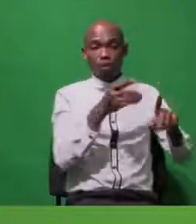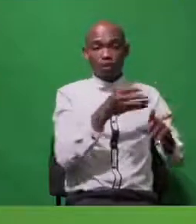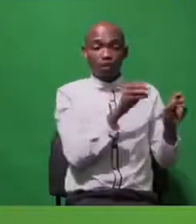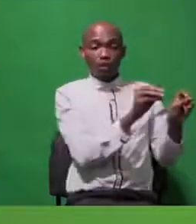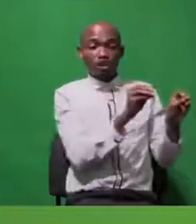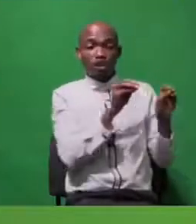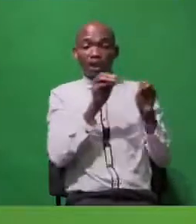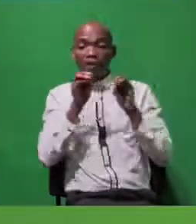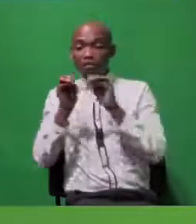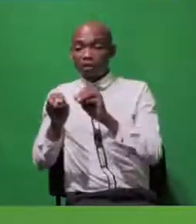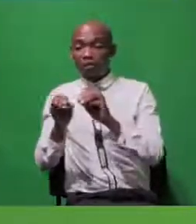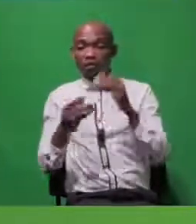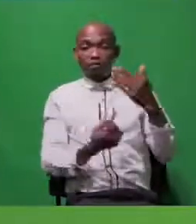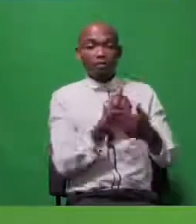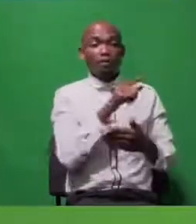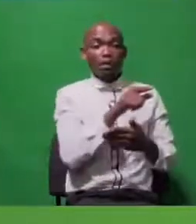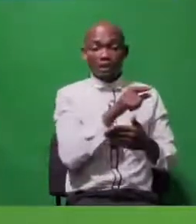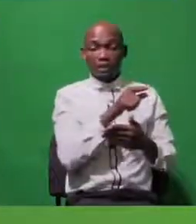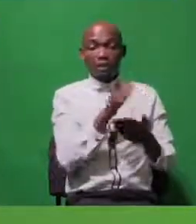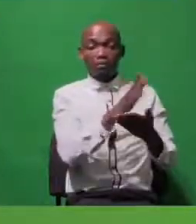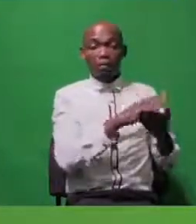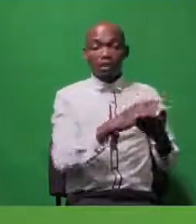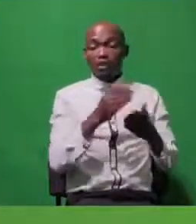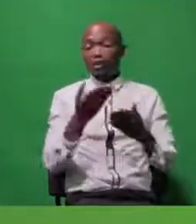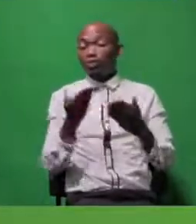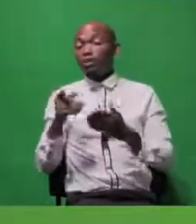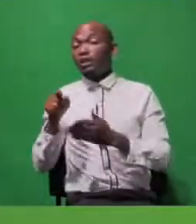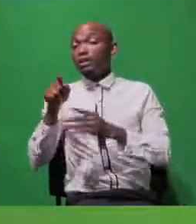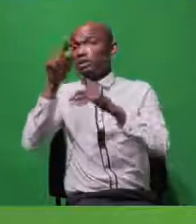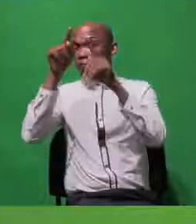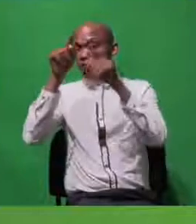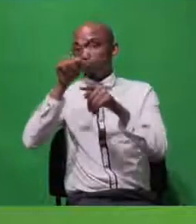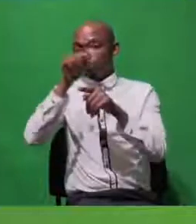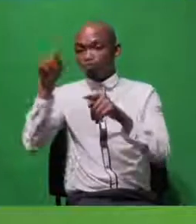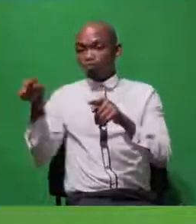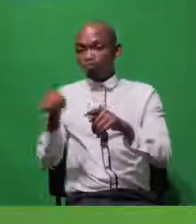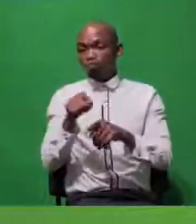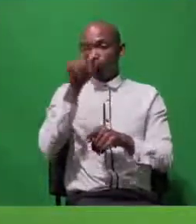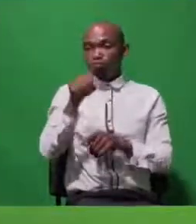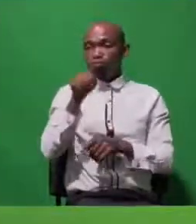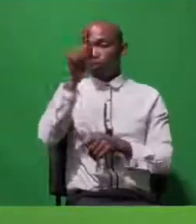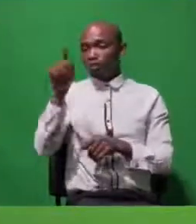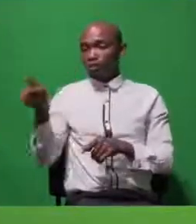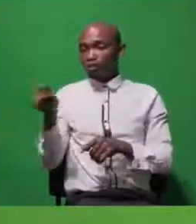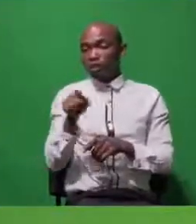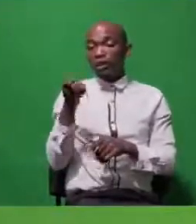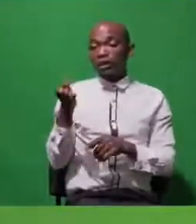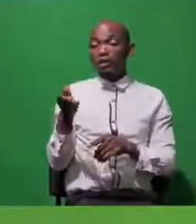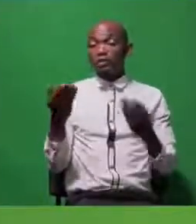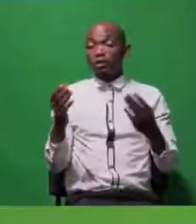this position to this position. So we can say the reflection has